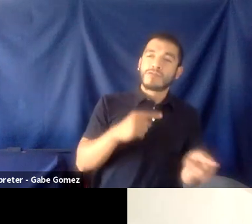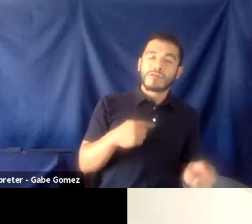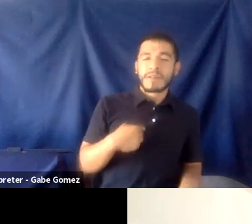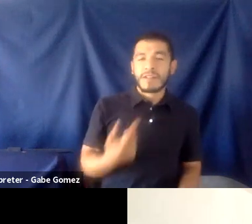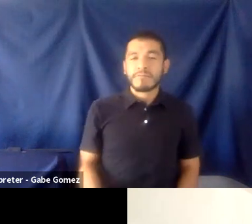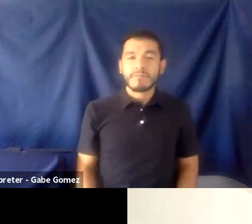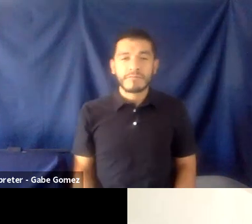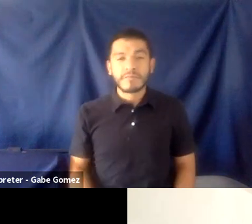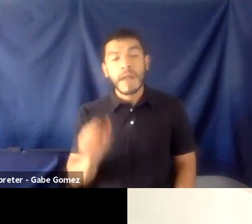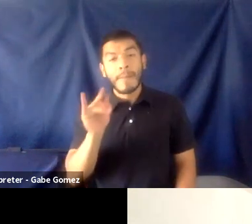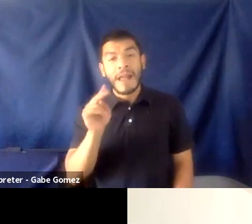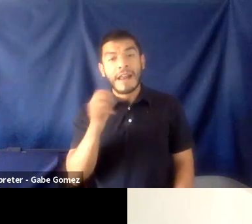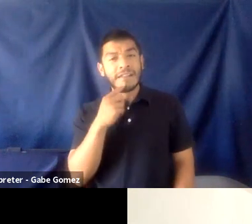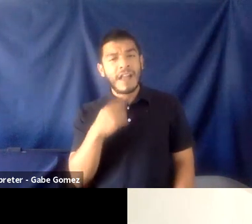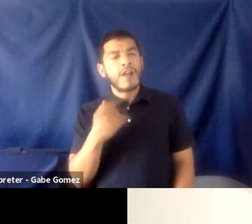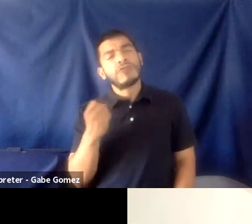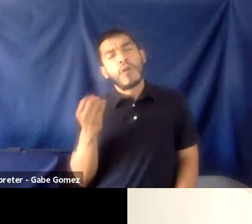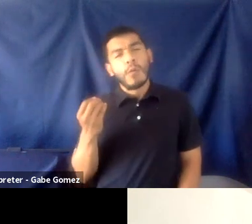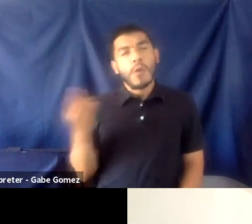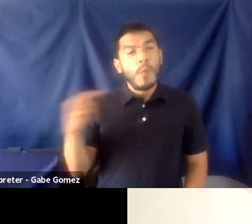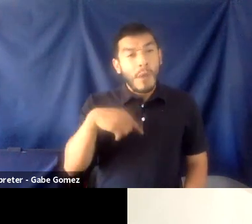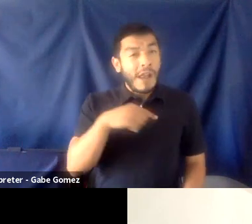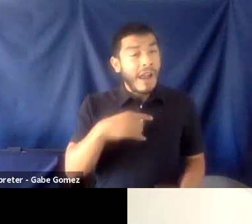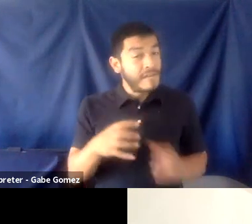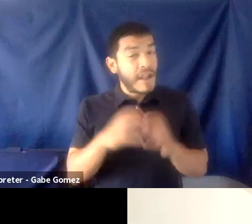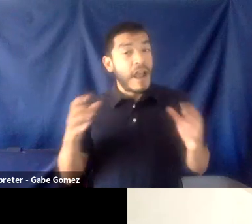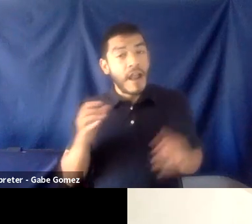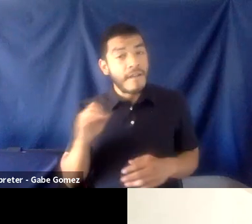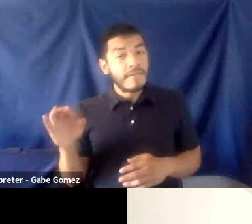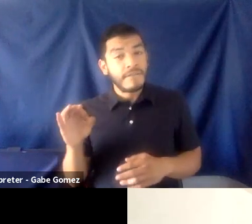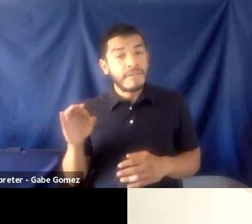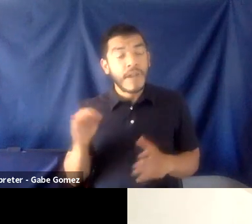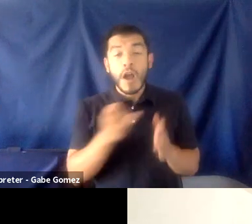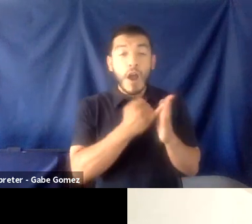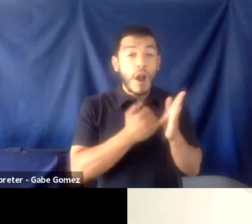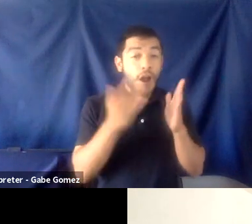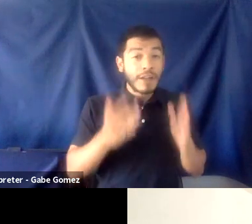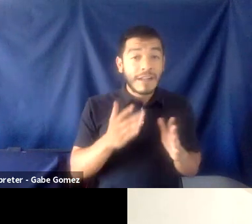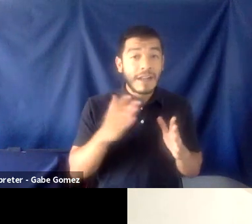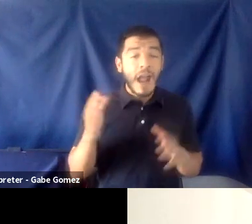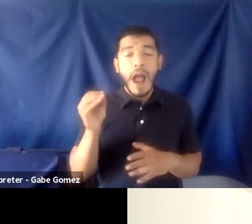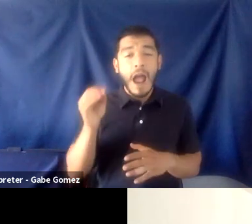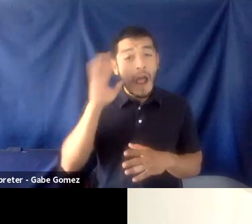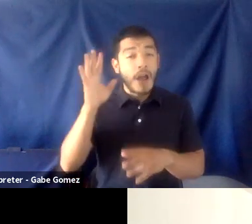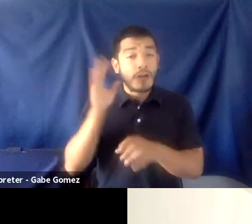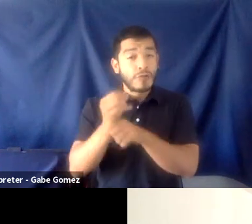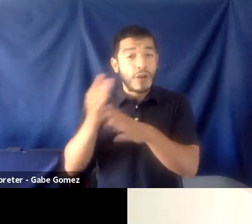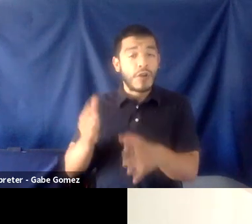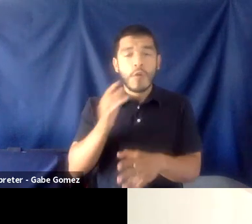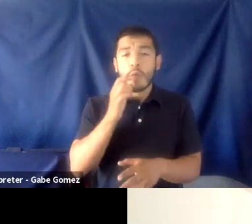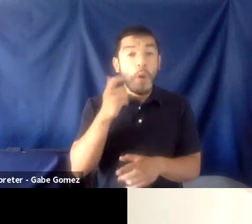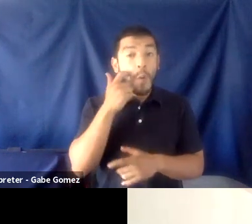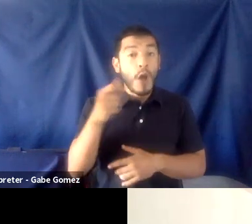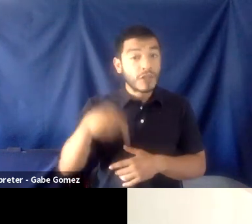So we have a lot of artists and content creators who are watching